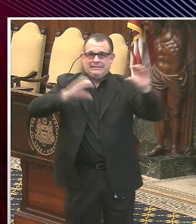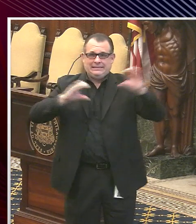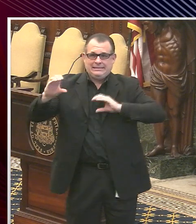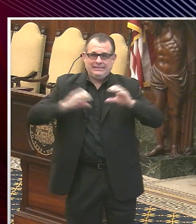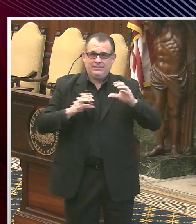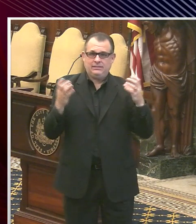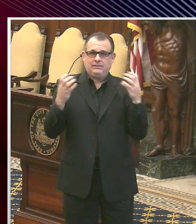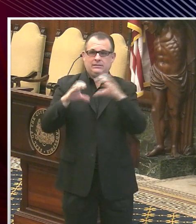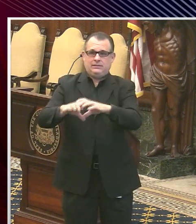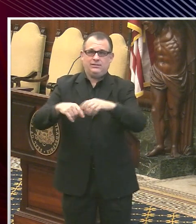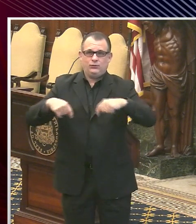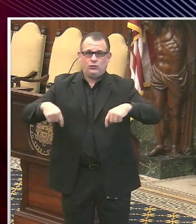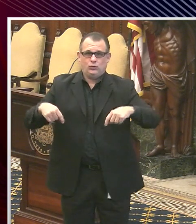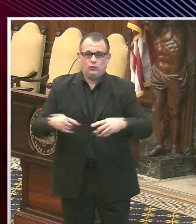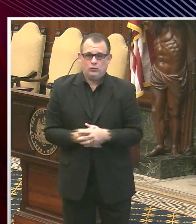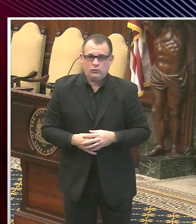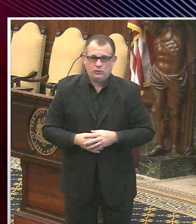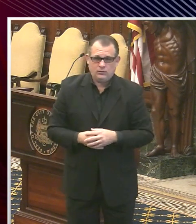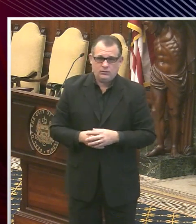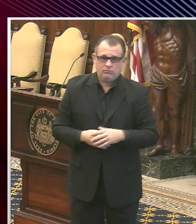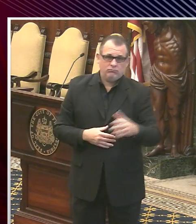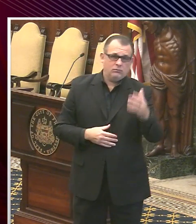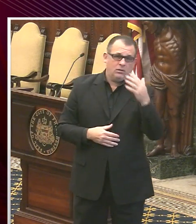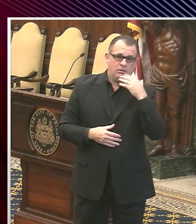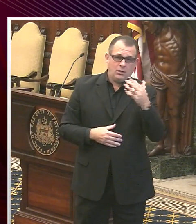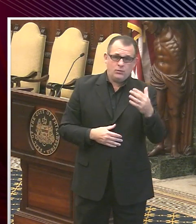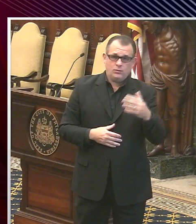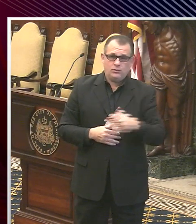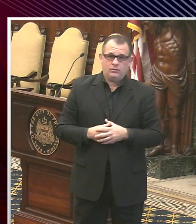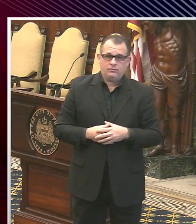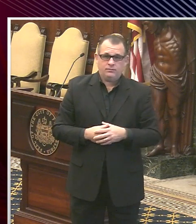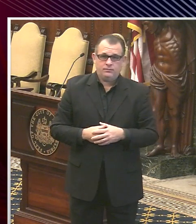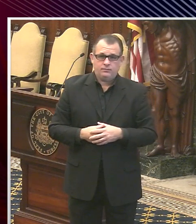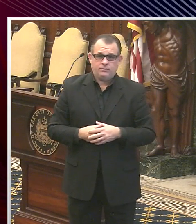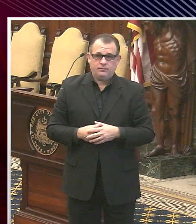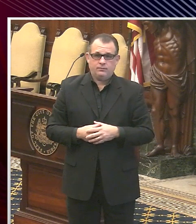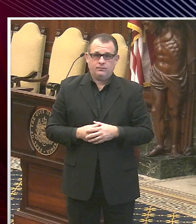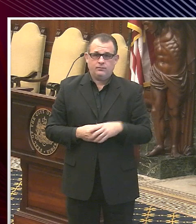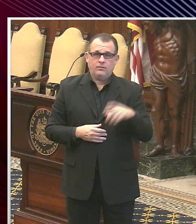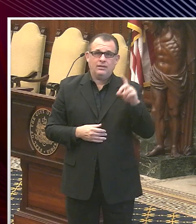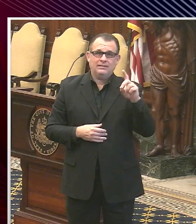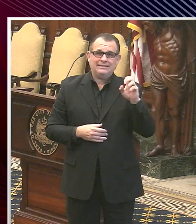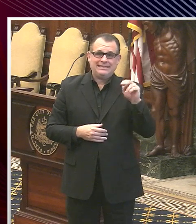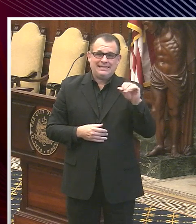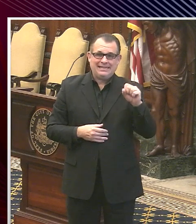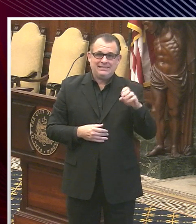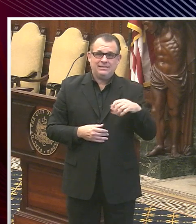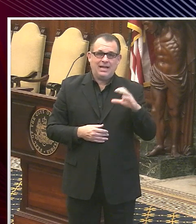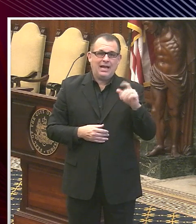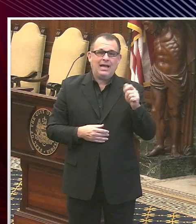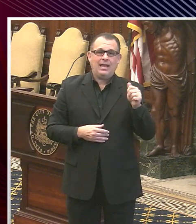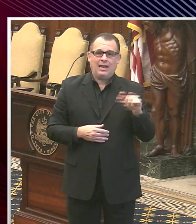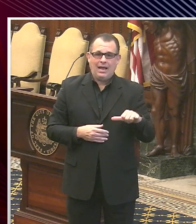Thank you. All right, thank you, Martin. Let's go to Denise Clay of the Sunday Sun.